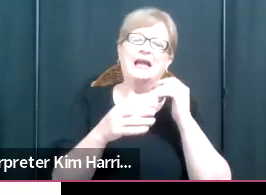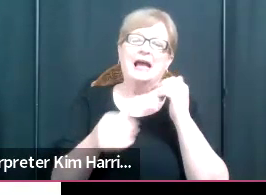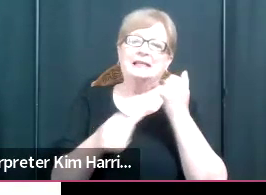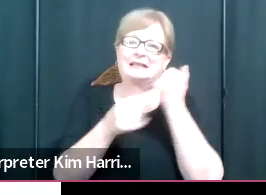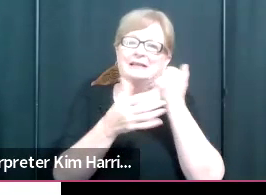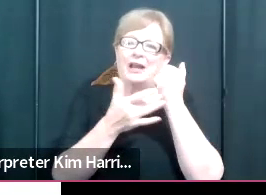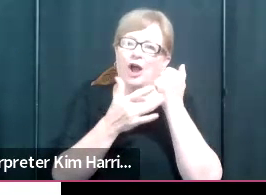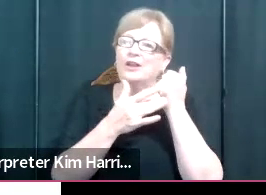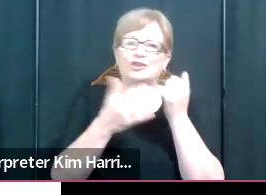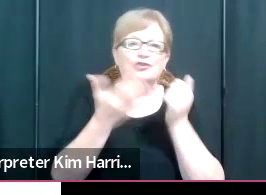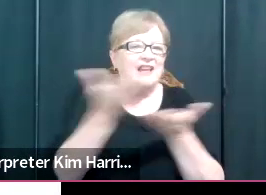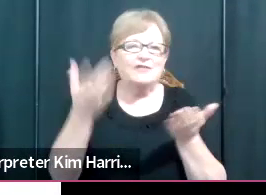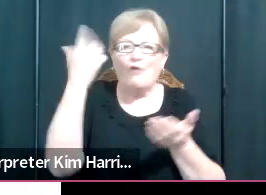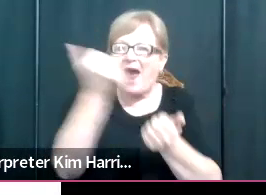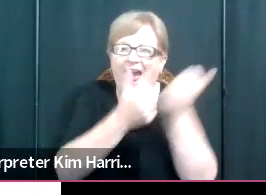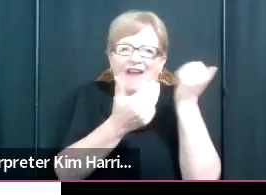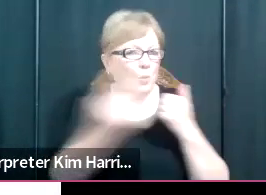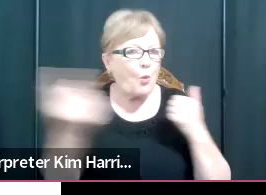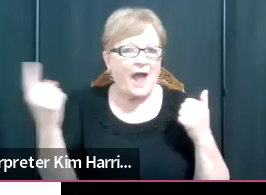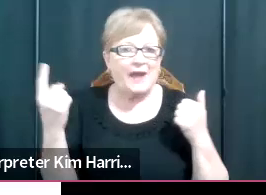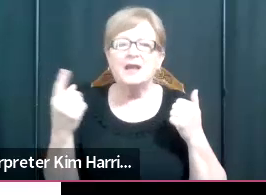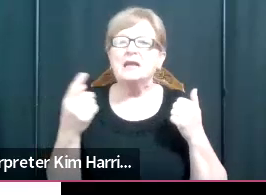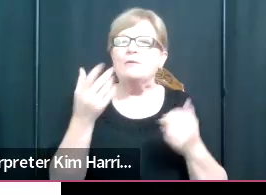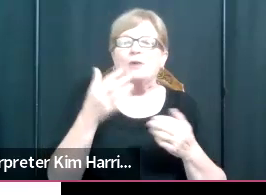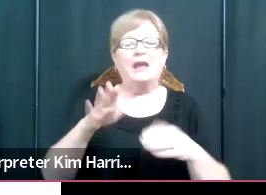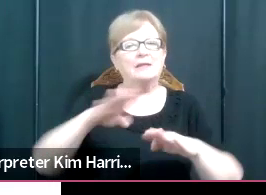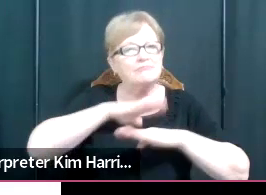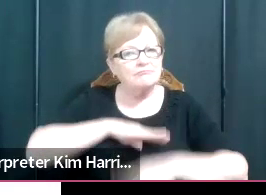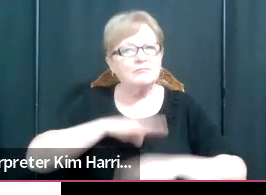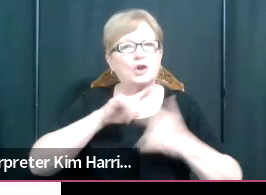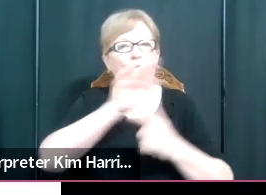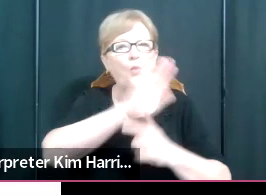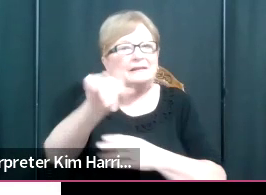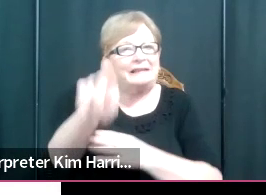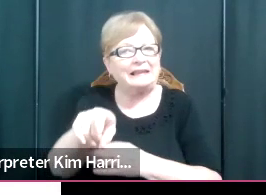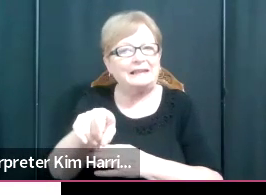everyone. So we can meet the needs of people